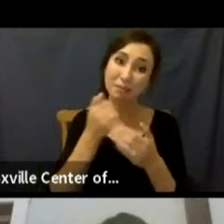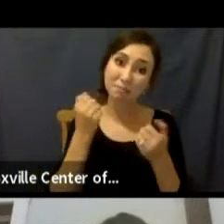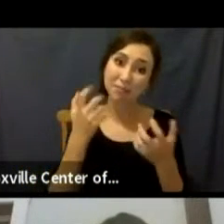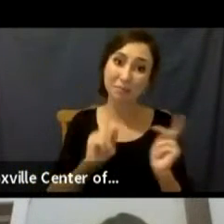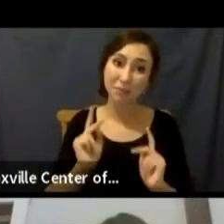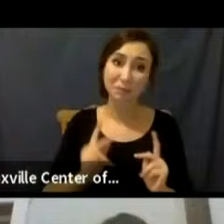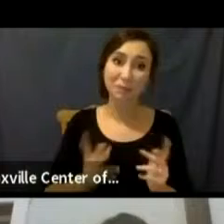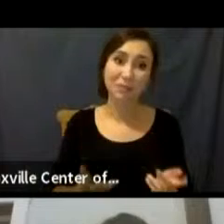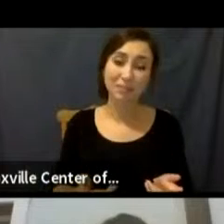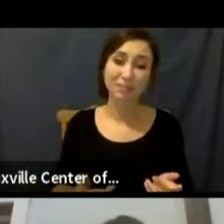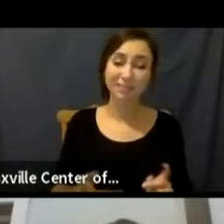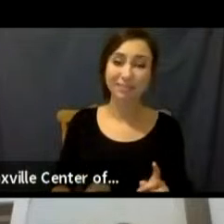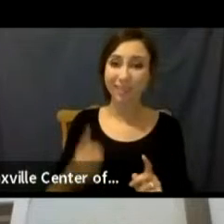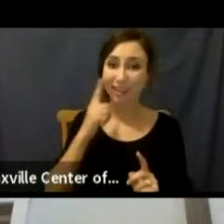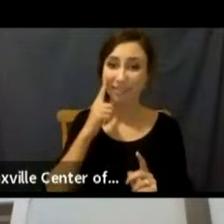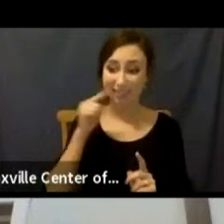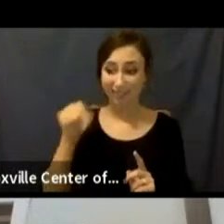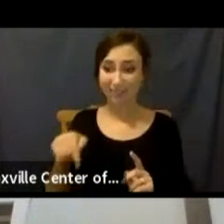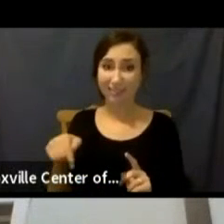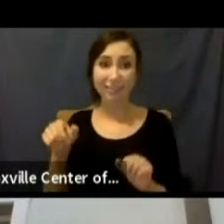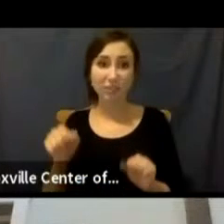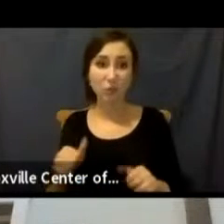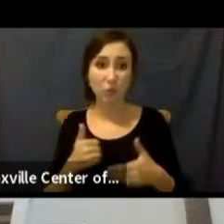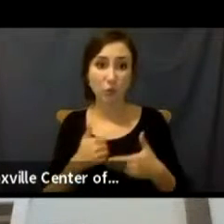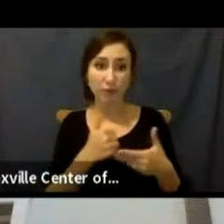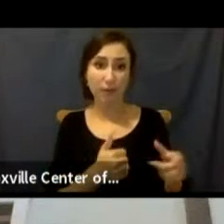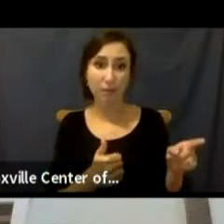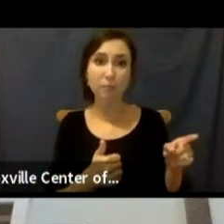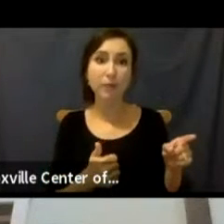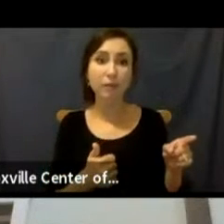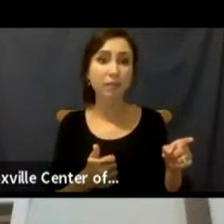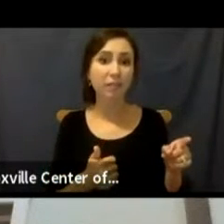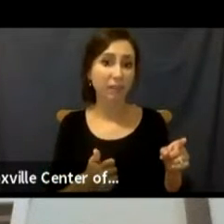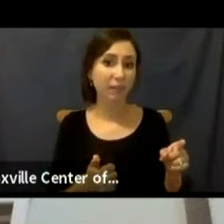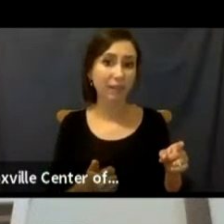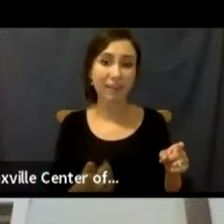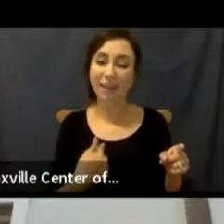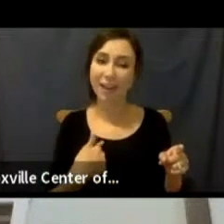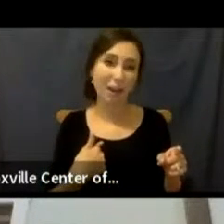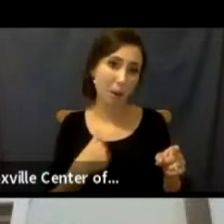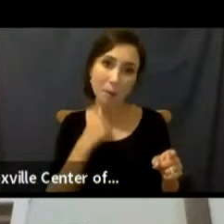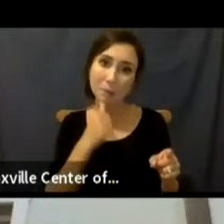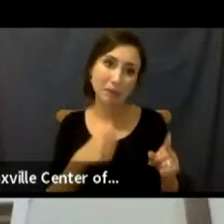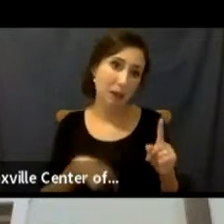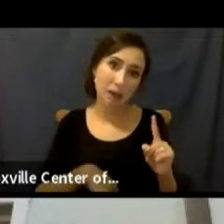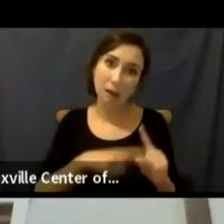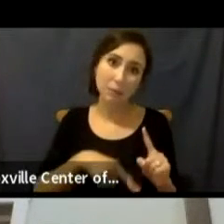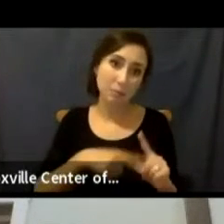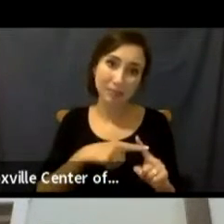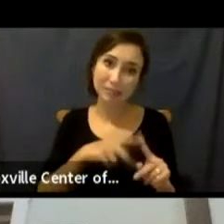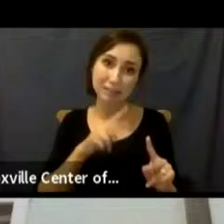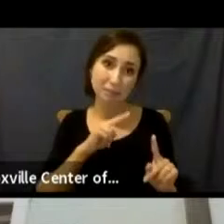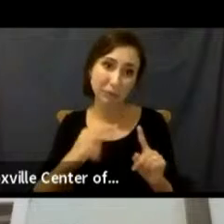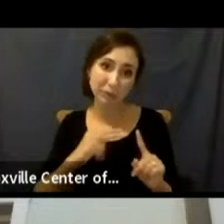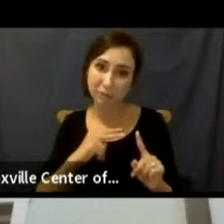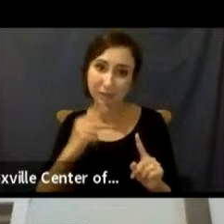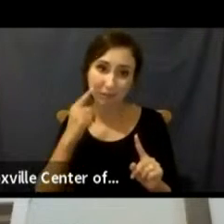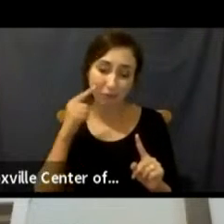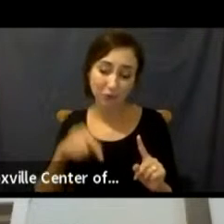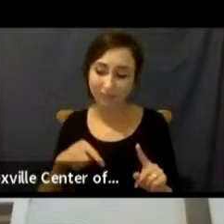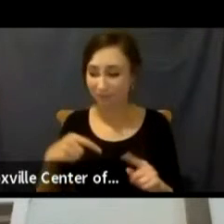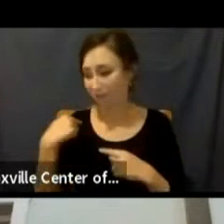would hope that this could help with that. Frankly, not optimistic, because over the last 8 months, I've seen a lot